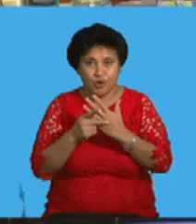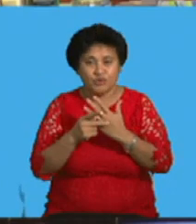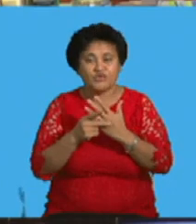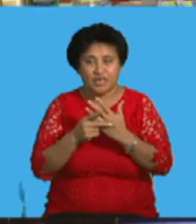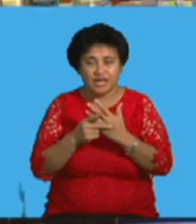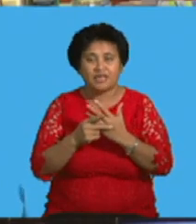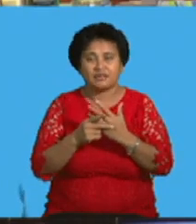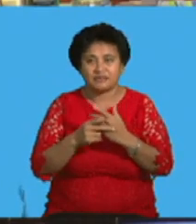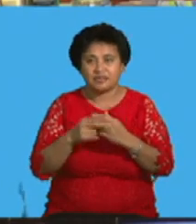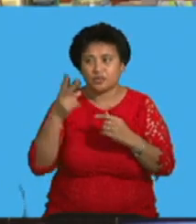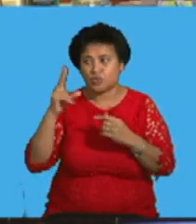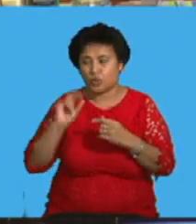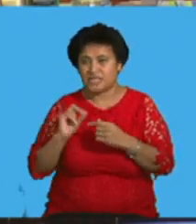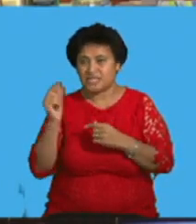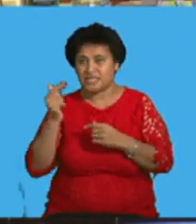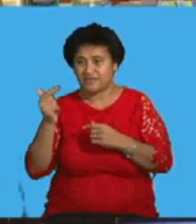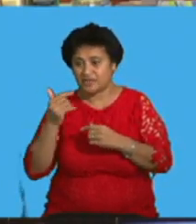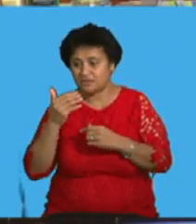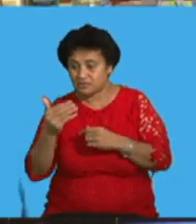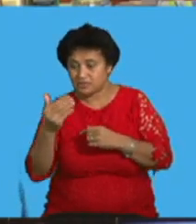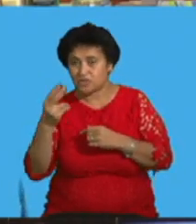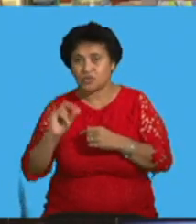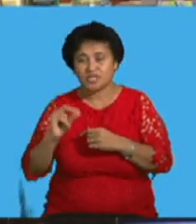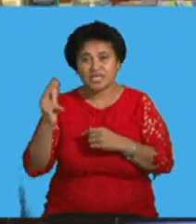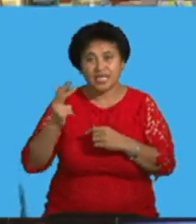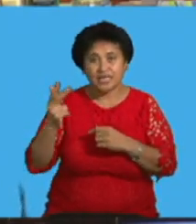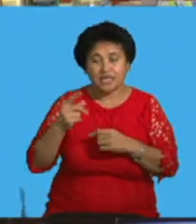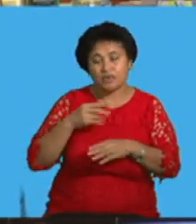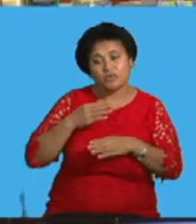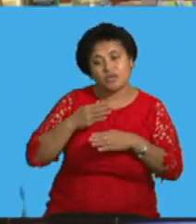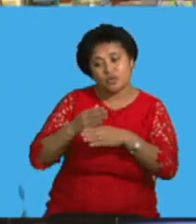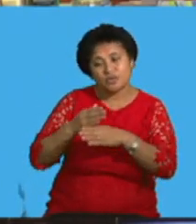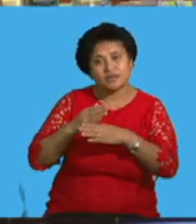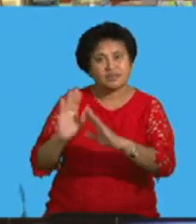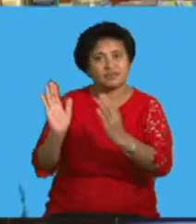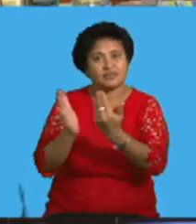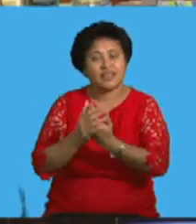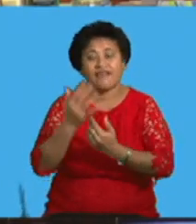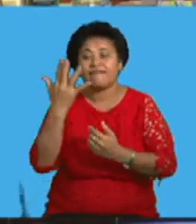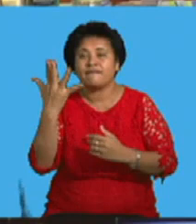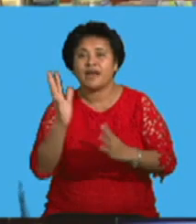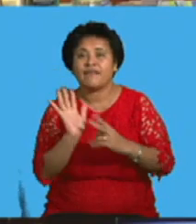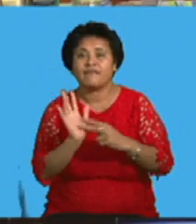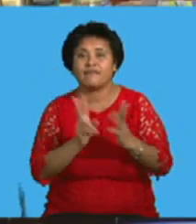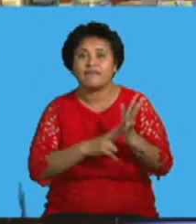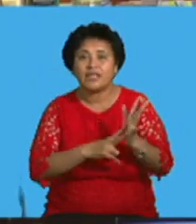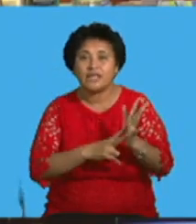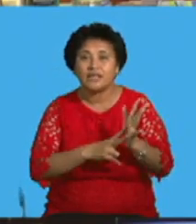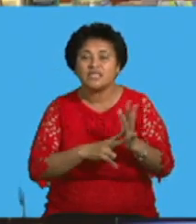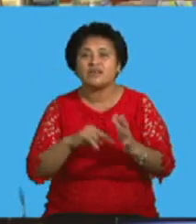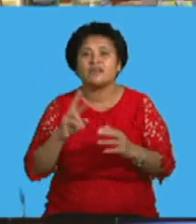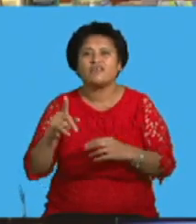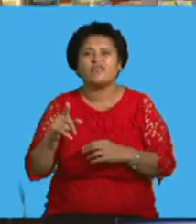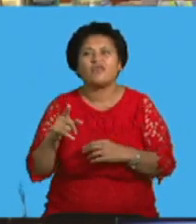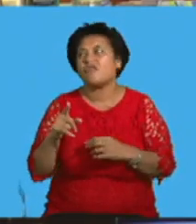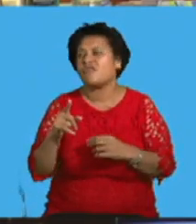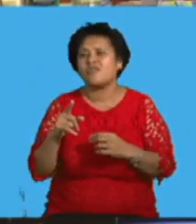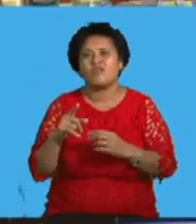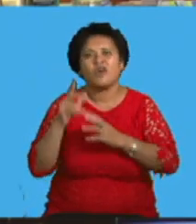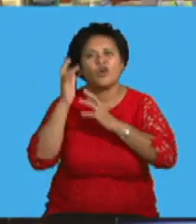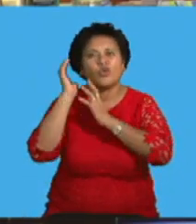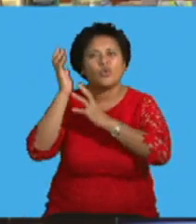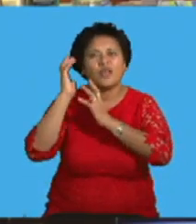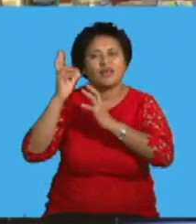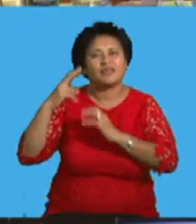in 2017 and 2018 worked alongside 5 villages for virgin coconut oil and ginger